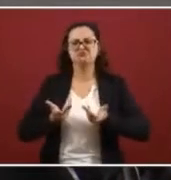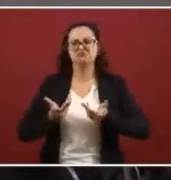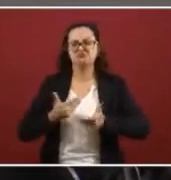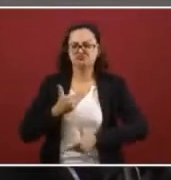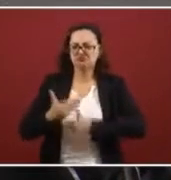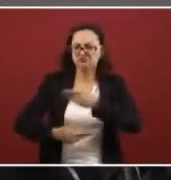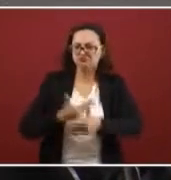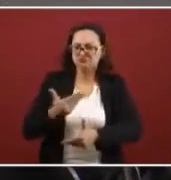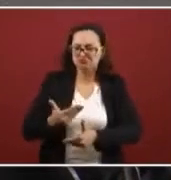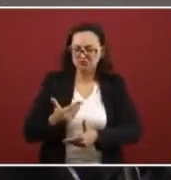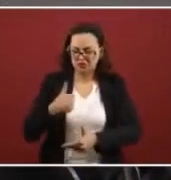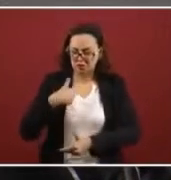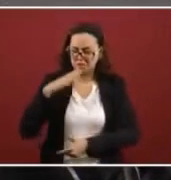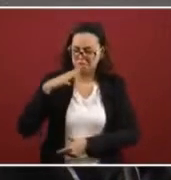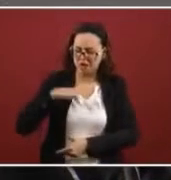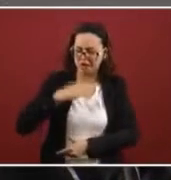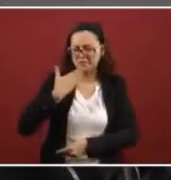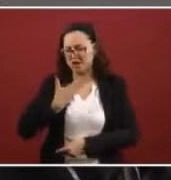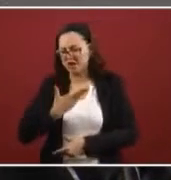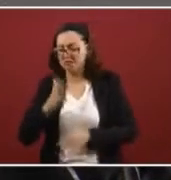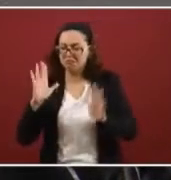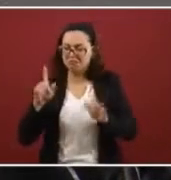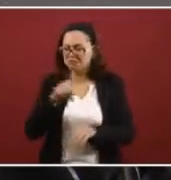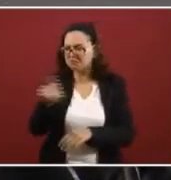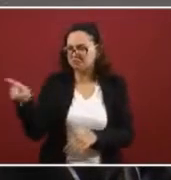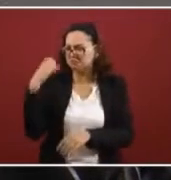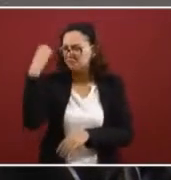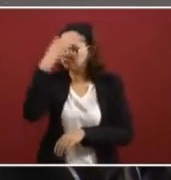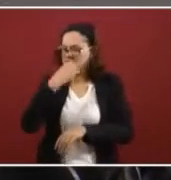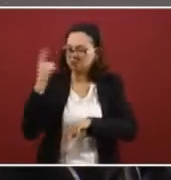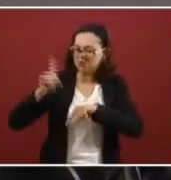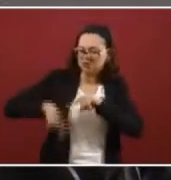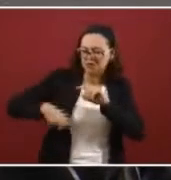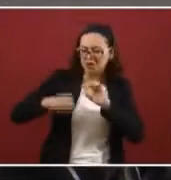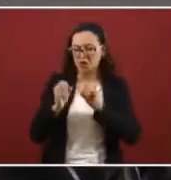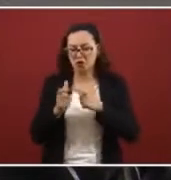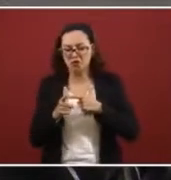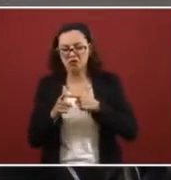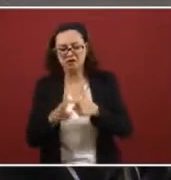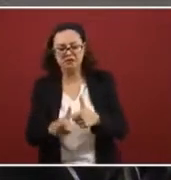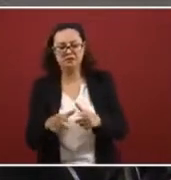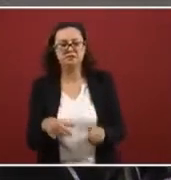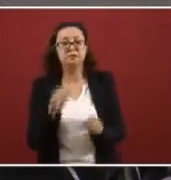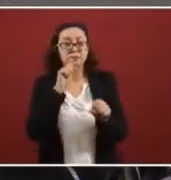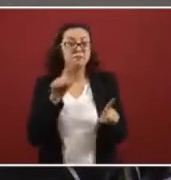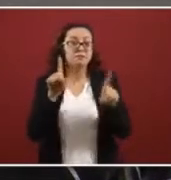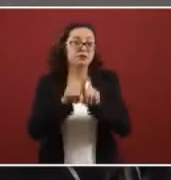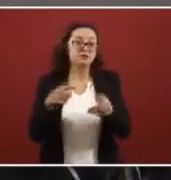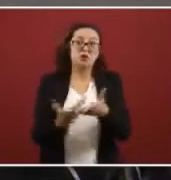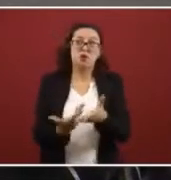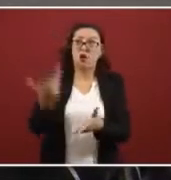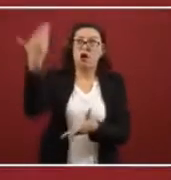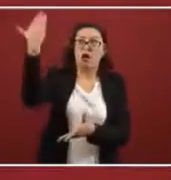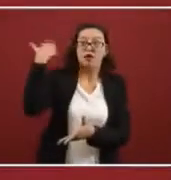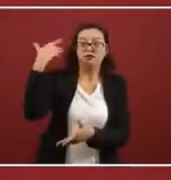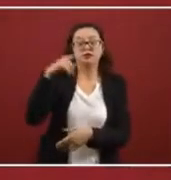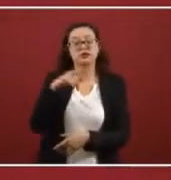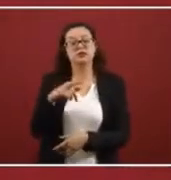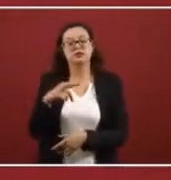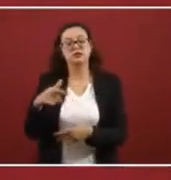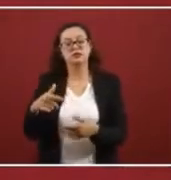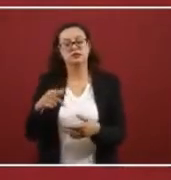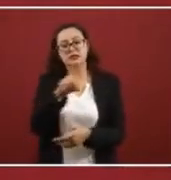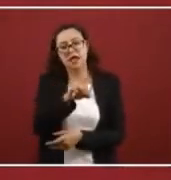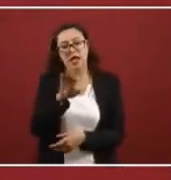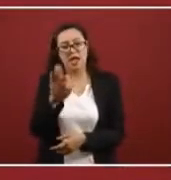mandato, into a public a position, I would submit myself to revocation. Distrito Federal,